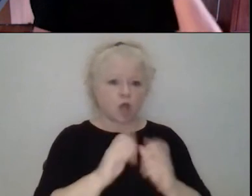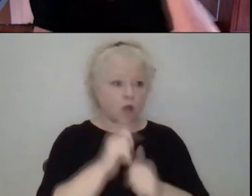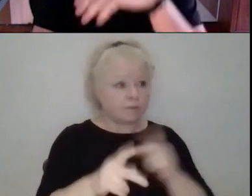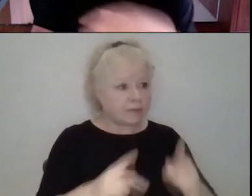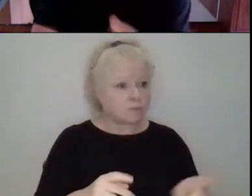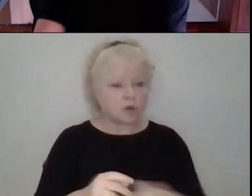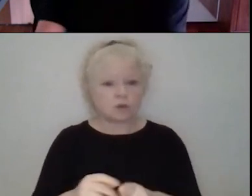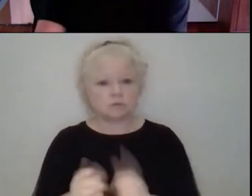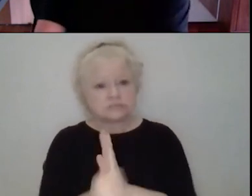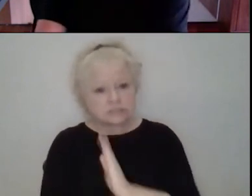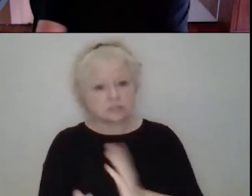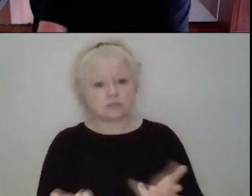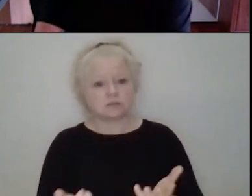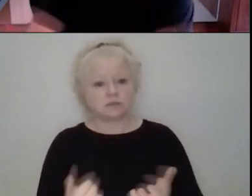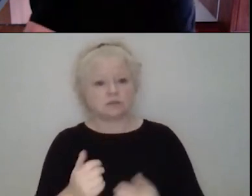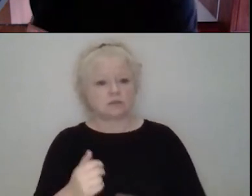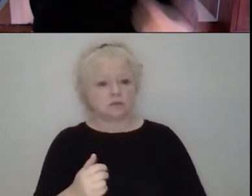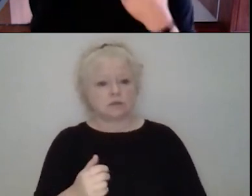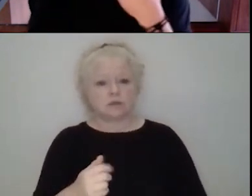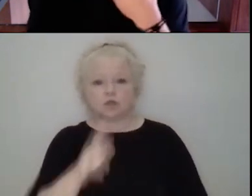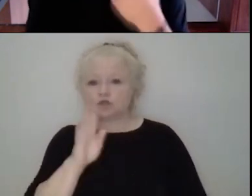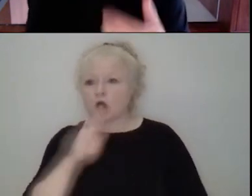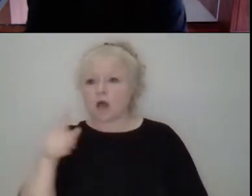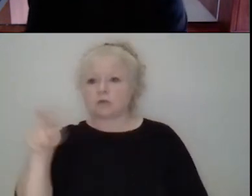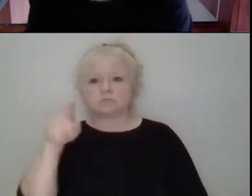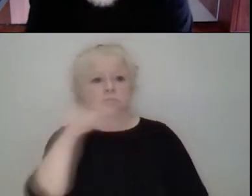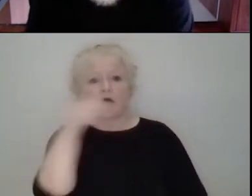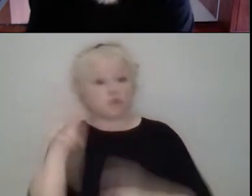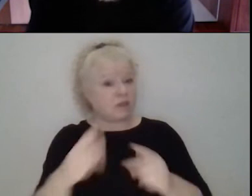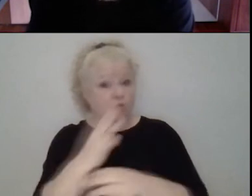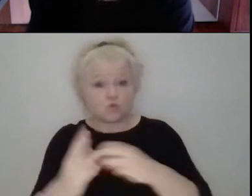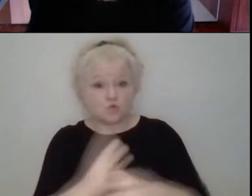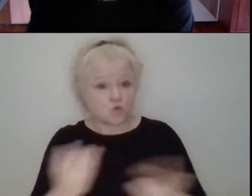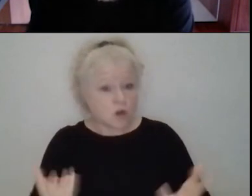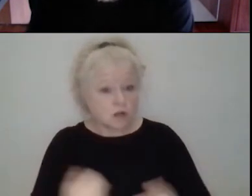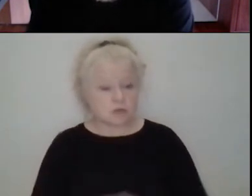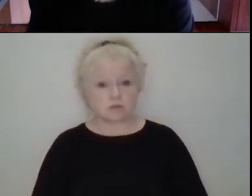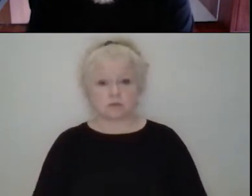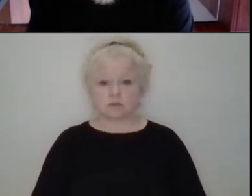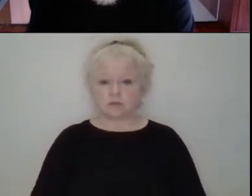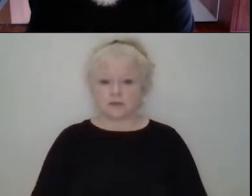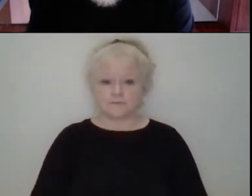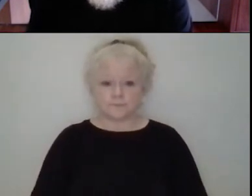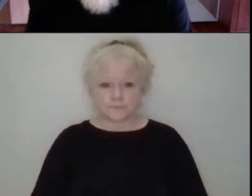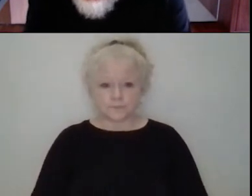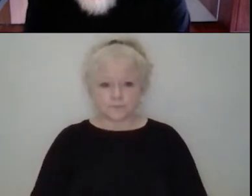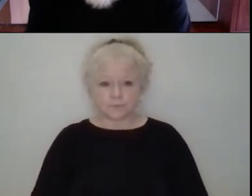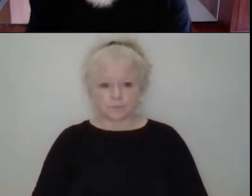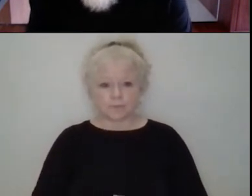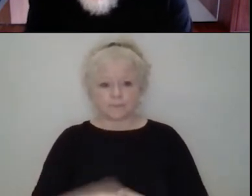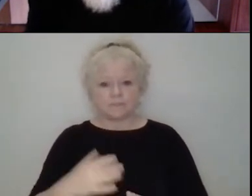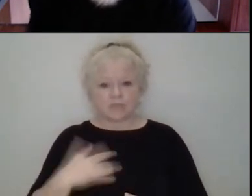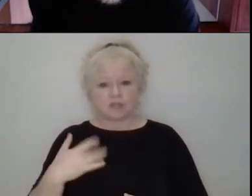people for that specific project, but start to talk abroad, then there's a sense of something that has been developed in an